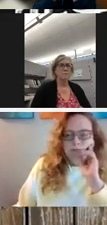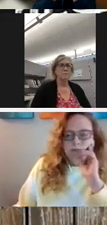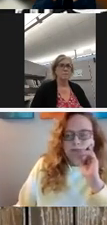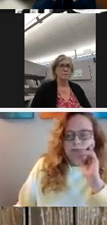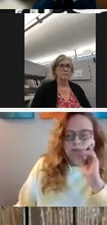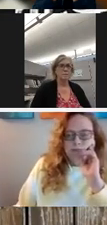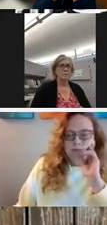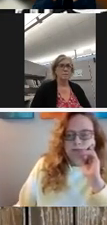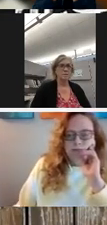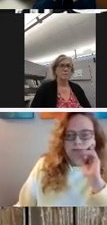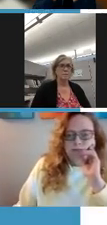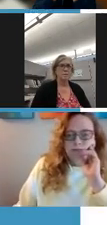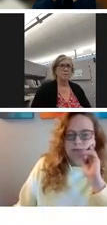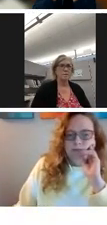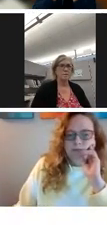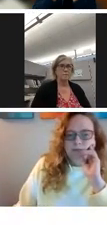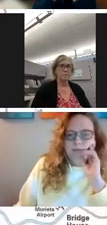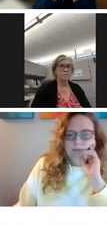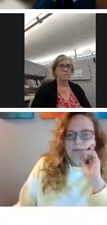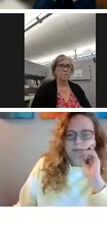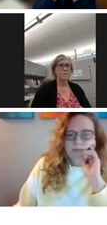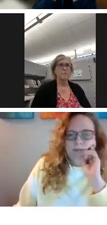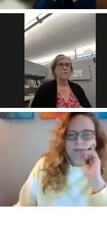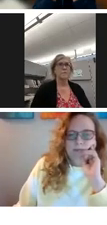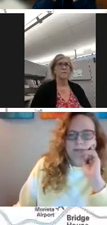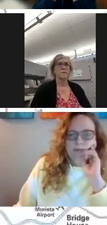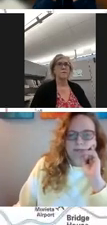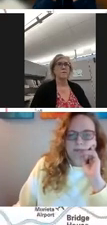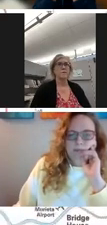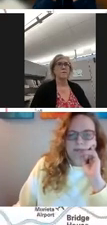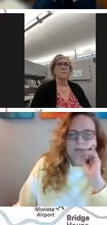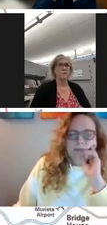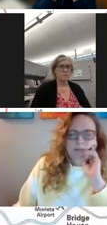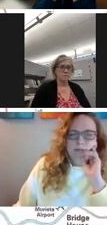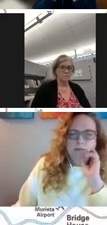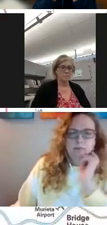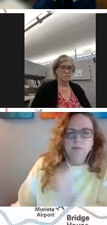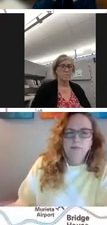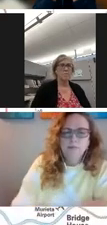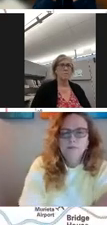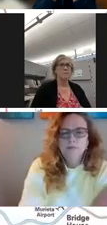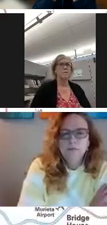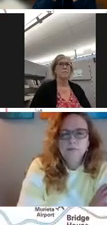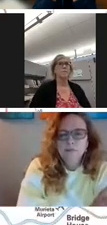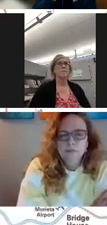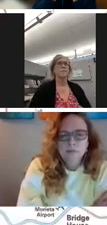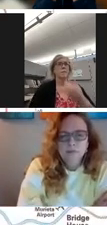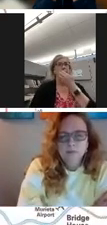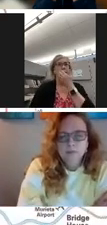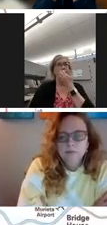the job center closest to their location. And we do have there is